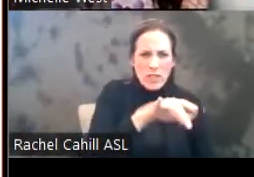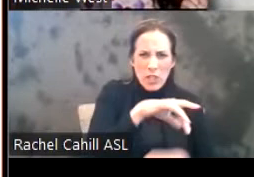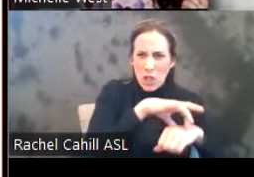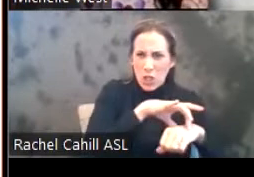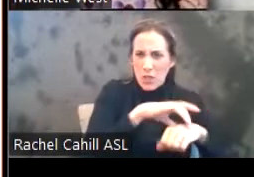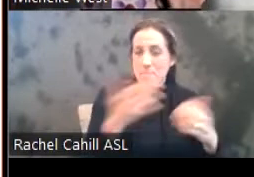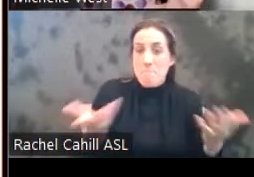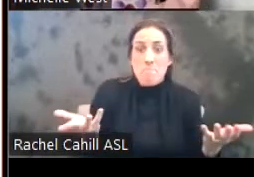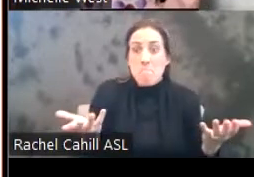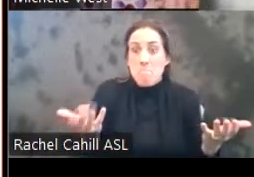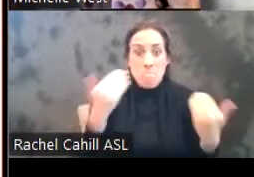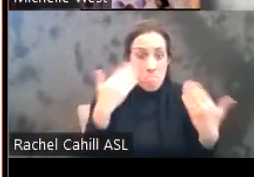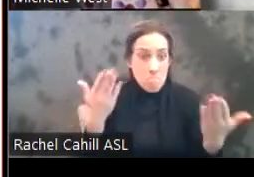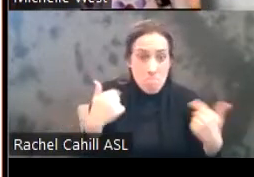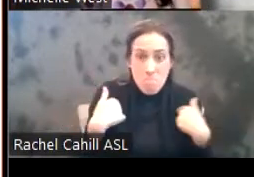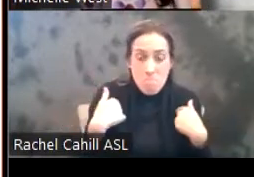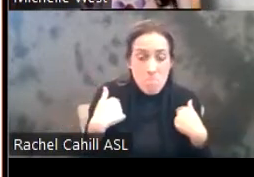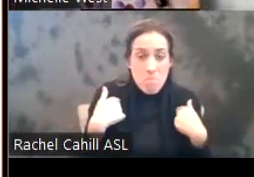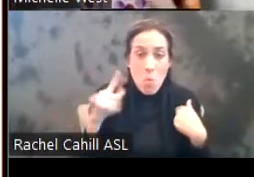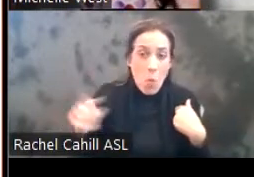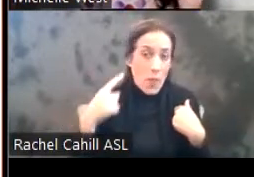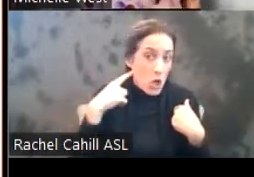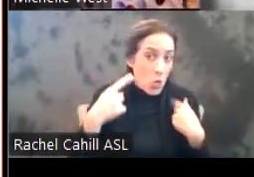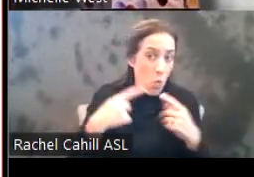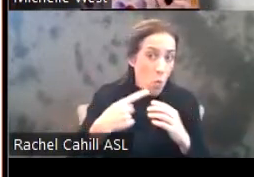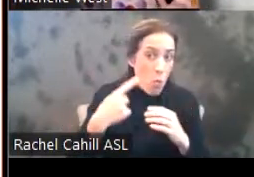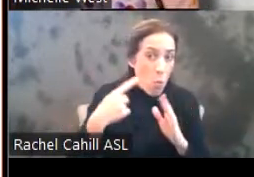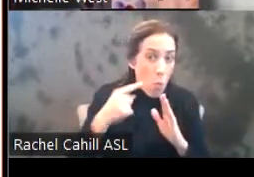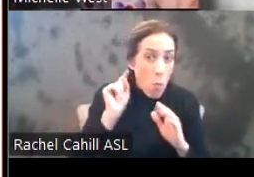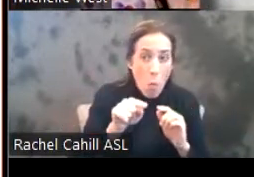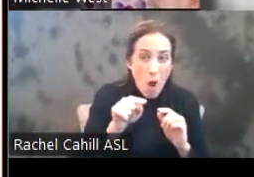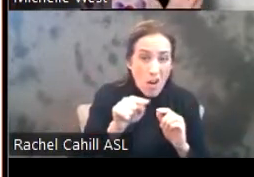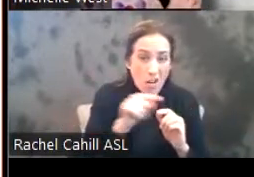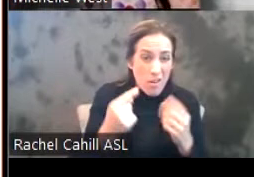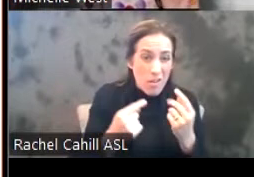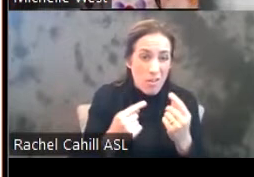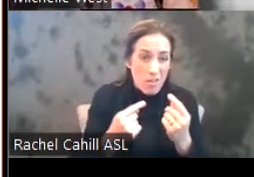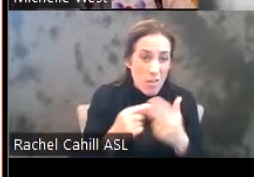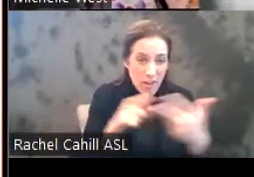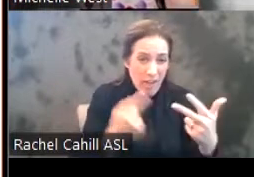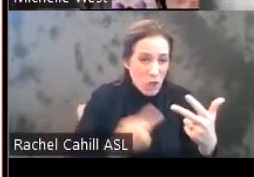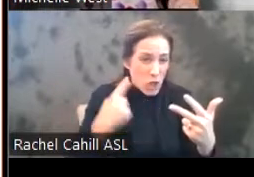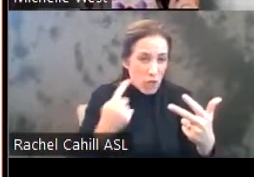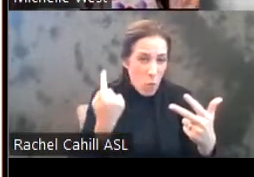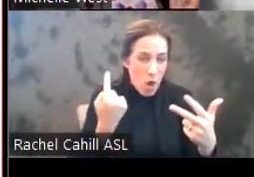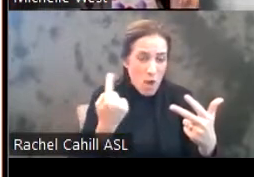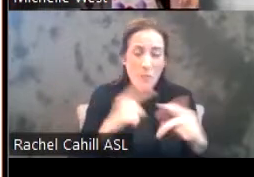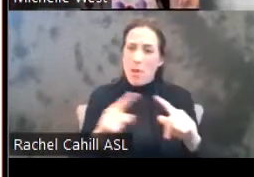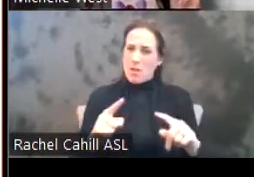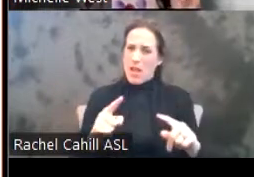so, yeah, there's too much going on here. Again, one call to action in an